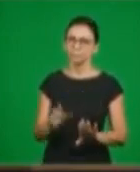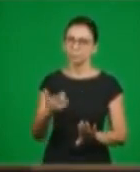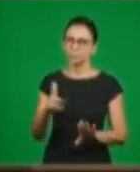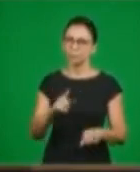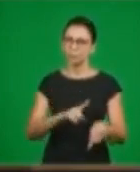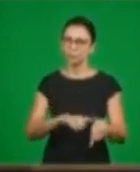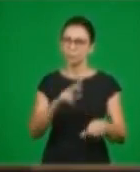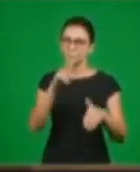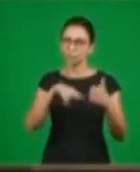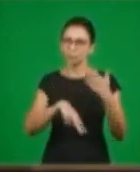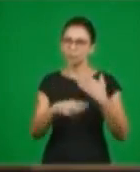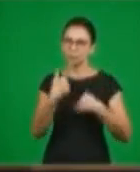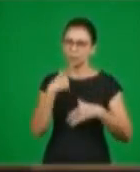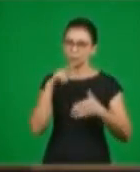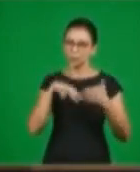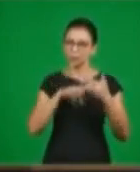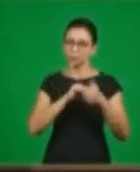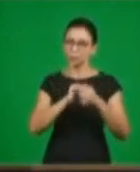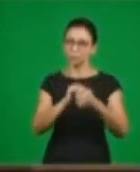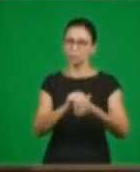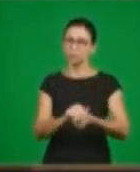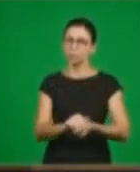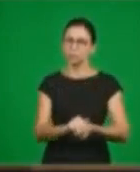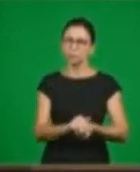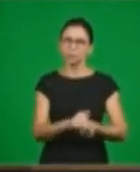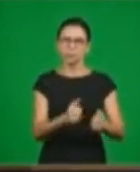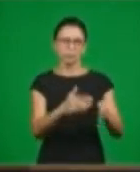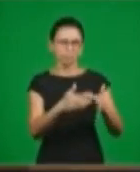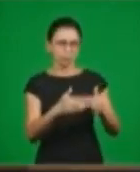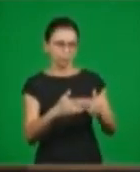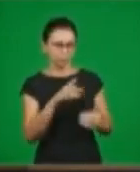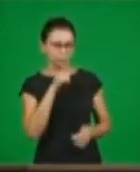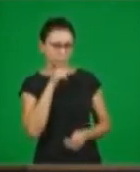Not because your brothers didn't have time to read, I'm gonna read with you.